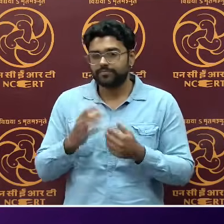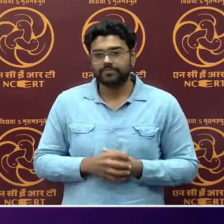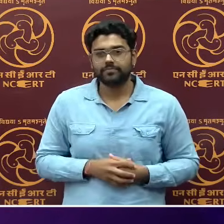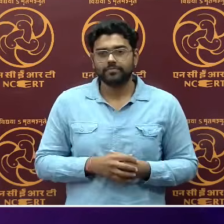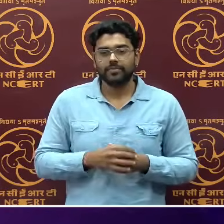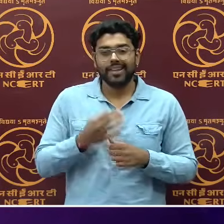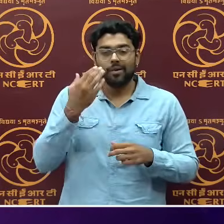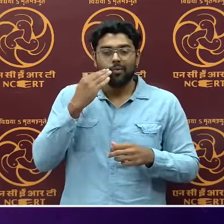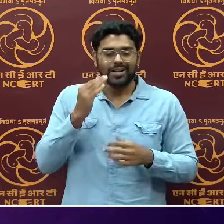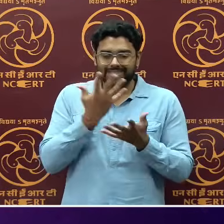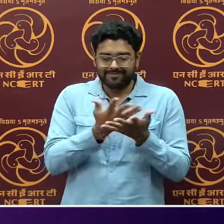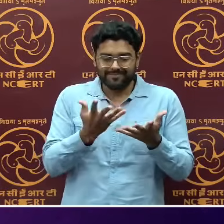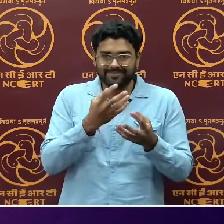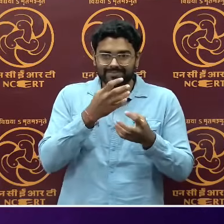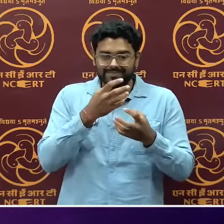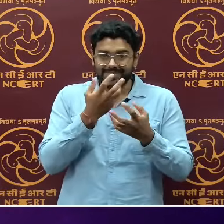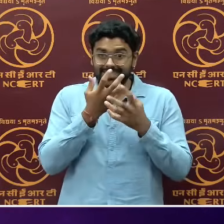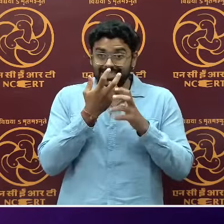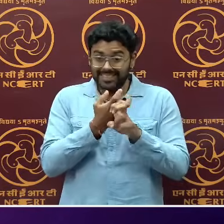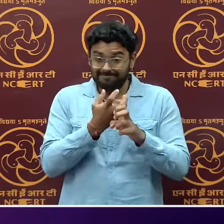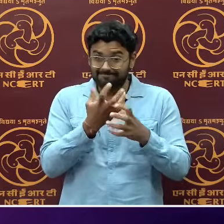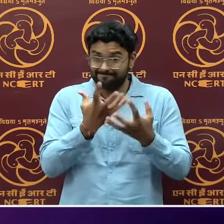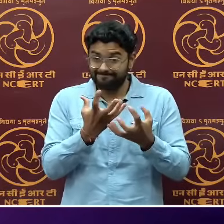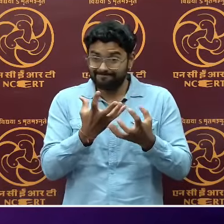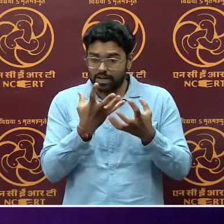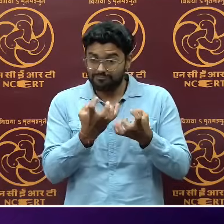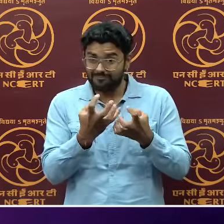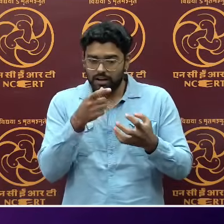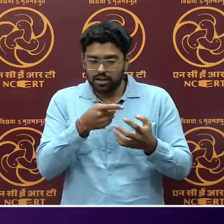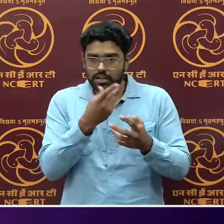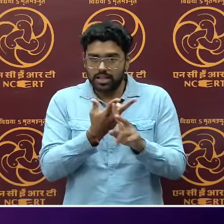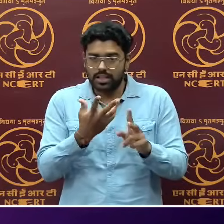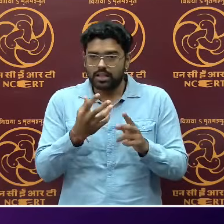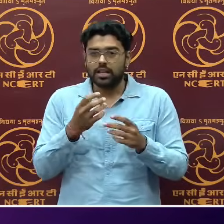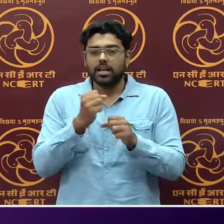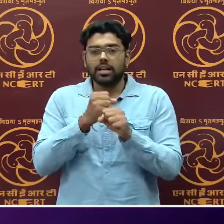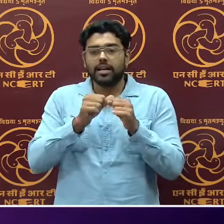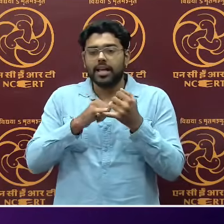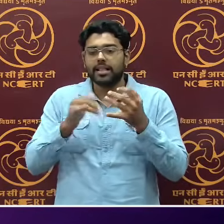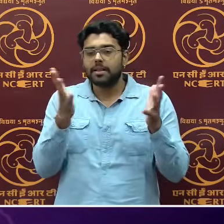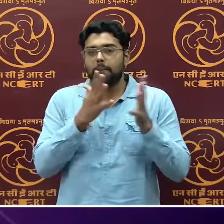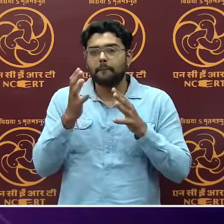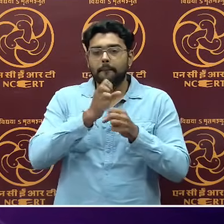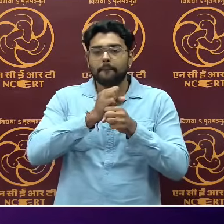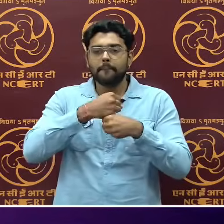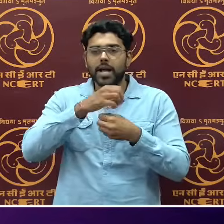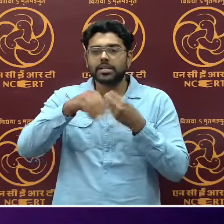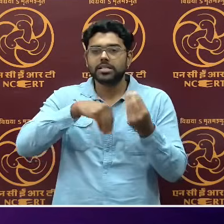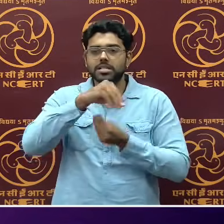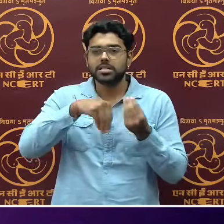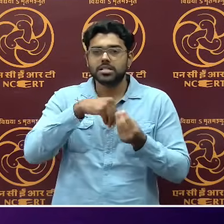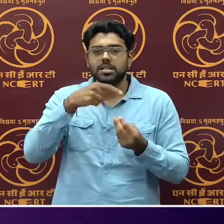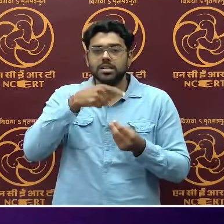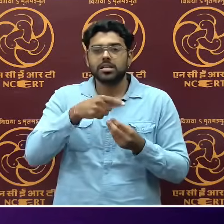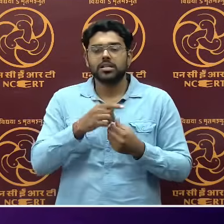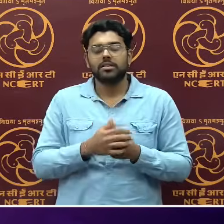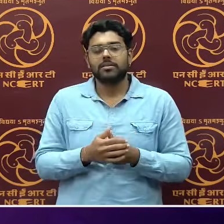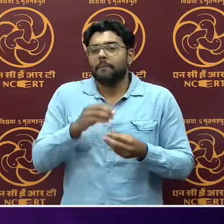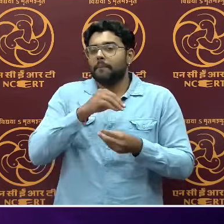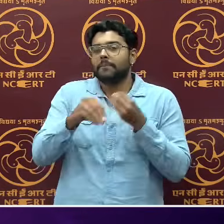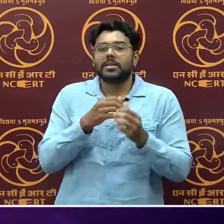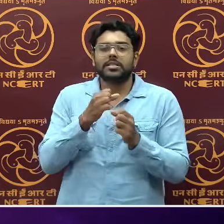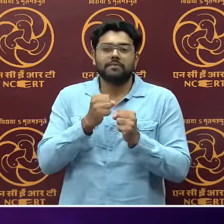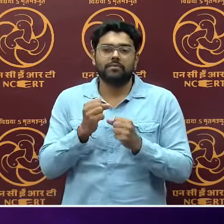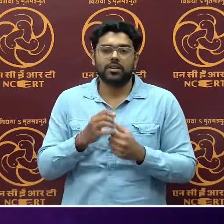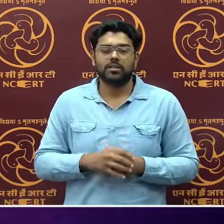dissolved, mixed in gas, now what happens? The type of mixture that we are getting, it is non-uniform.